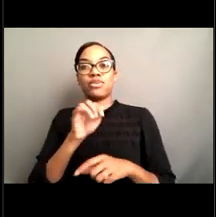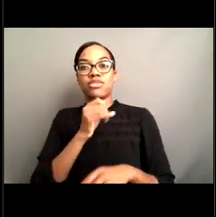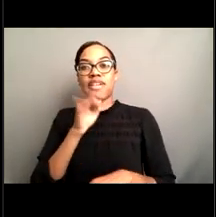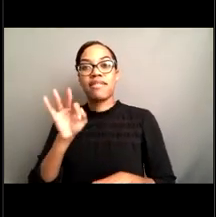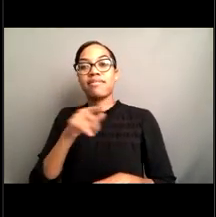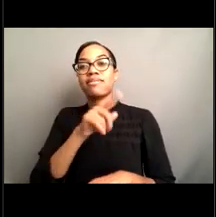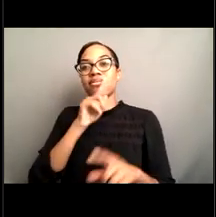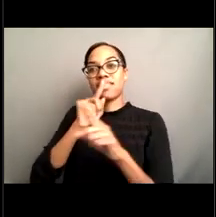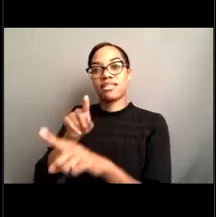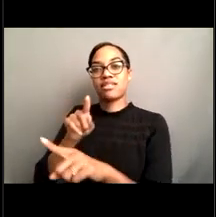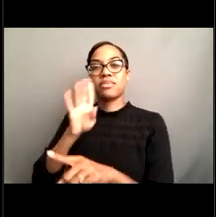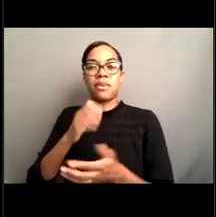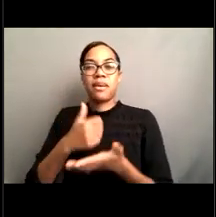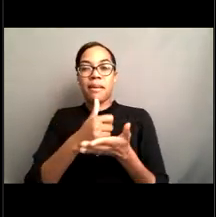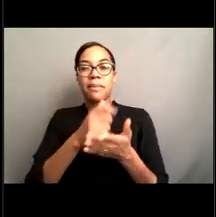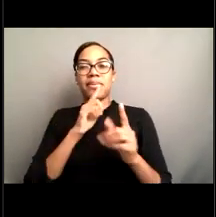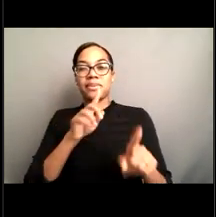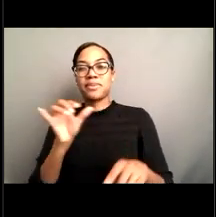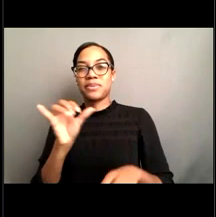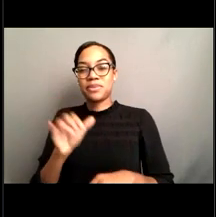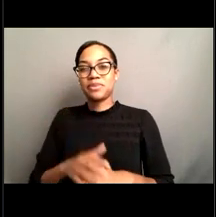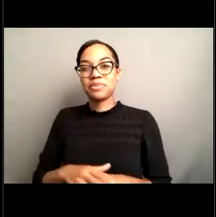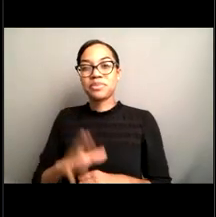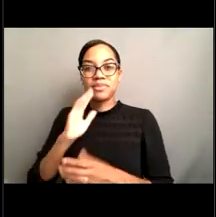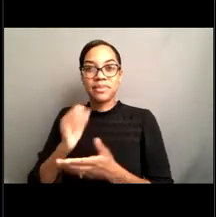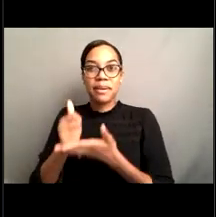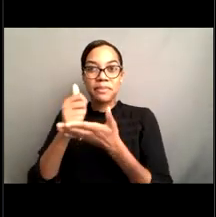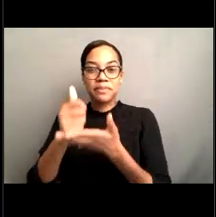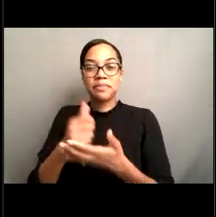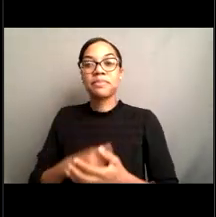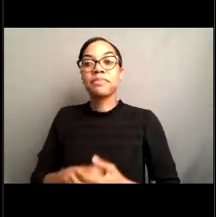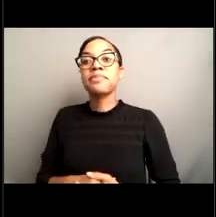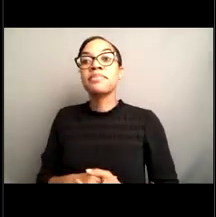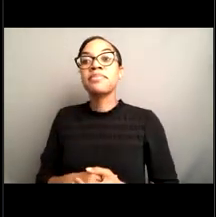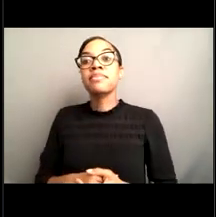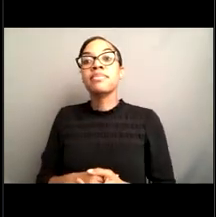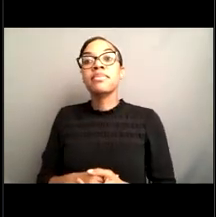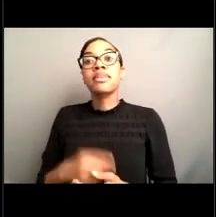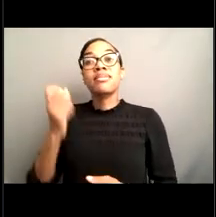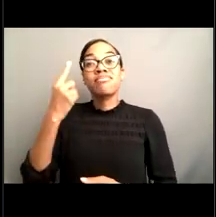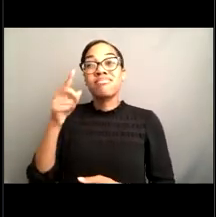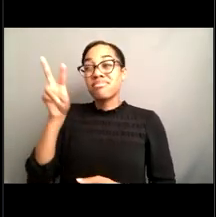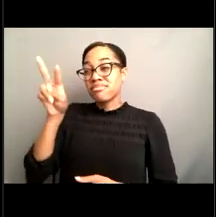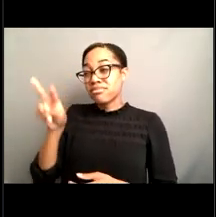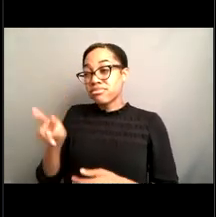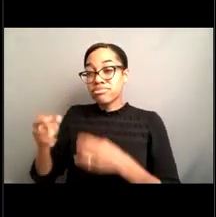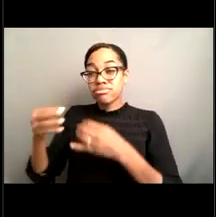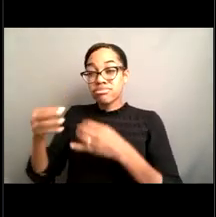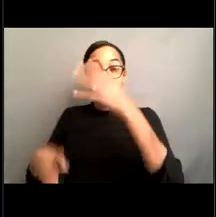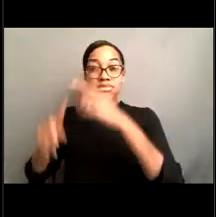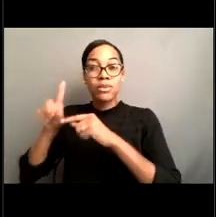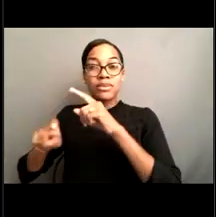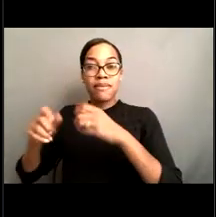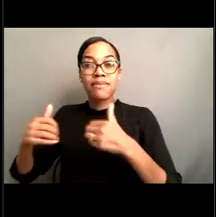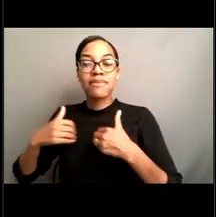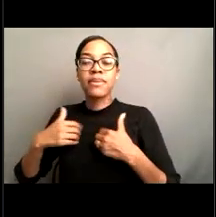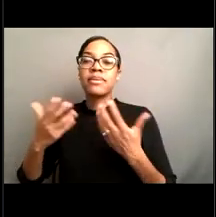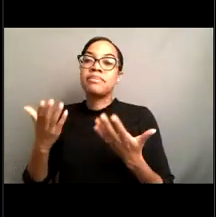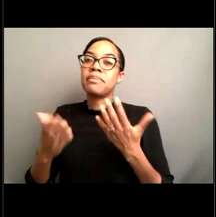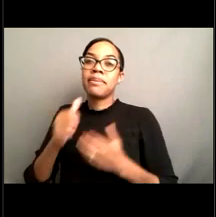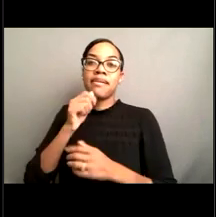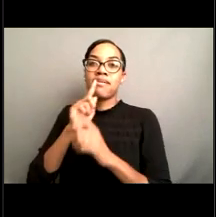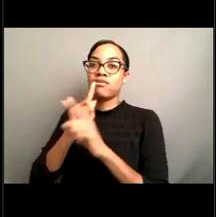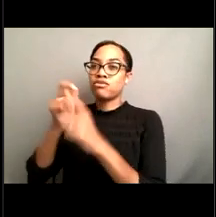I will help him answer a few of those questions. So we'll relay those to him. We may not get to everyone, but we will try to answer as many as we